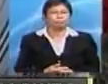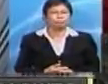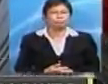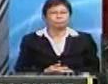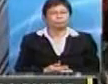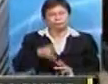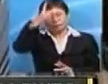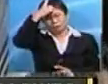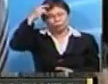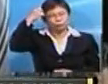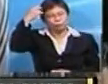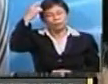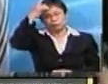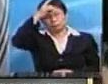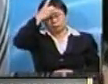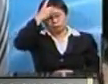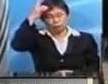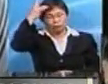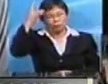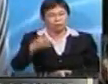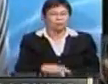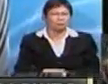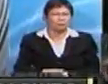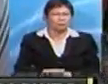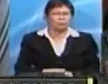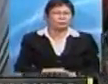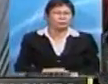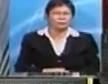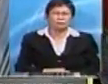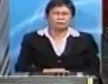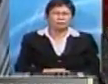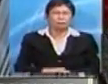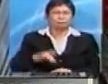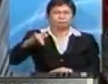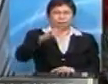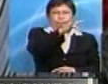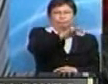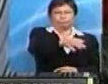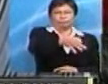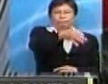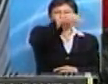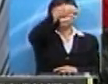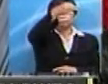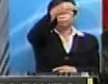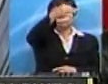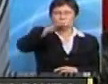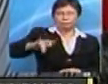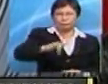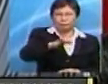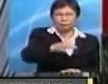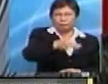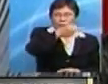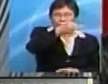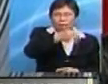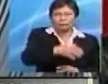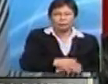Sugar industry representative from Mr. Wani. Can you explain what has been done by Air France 30 days after the crash of flight